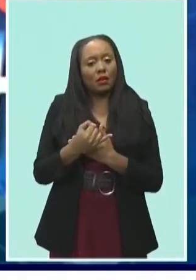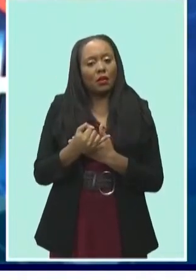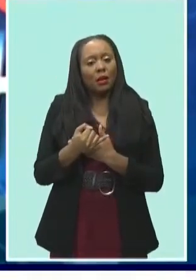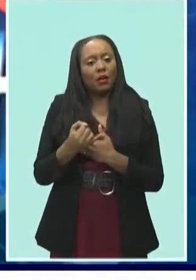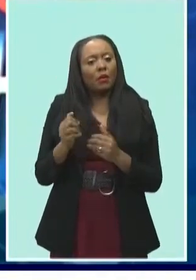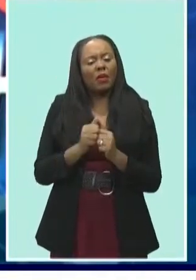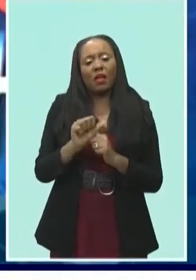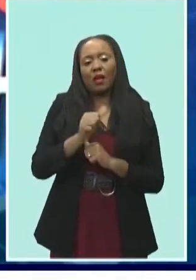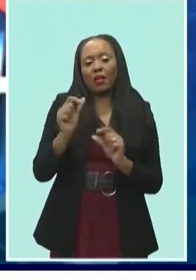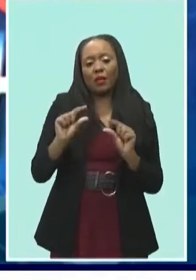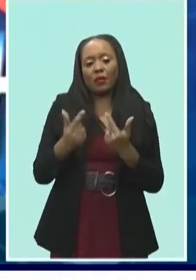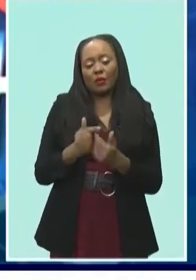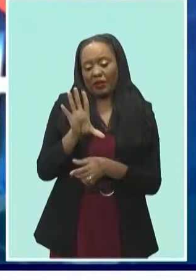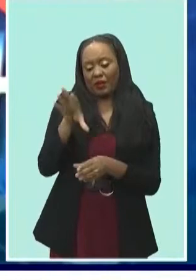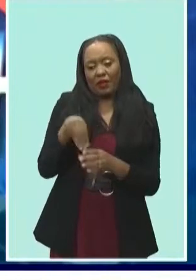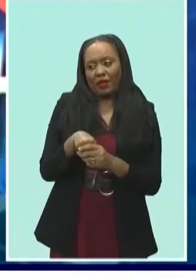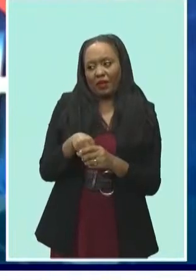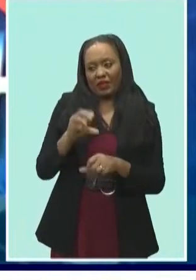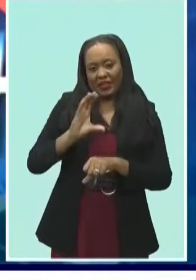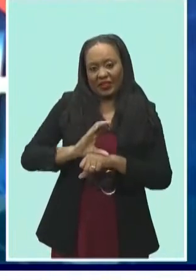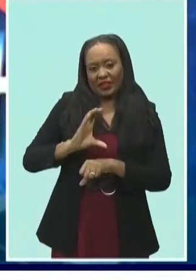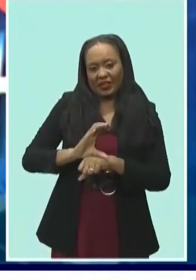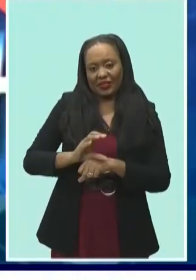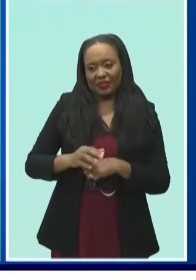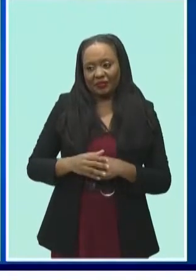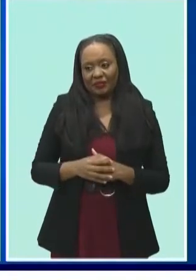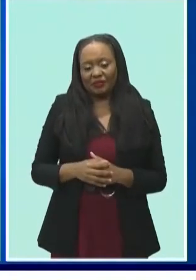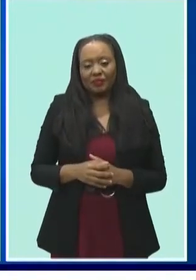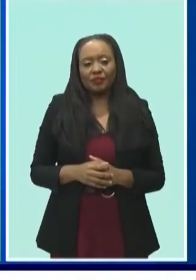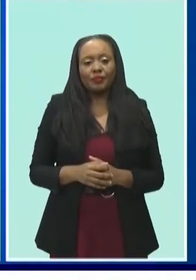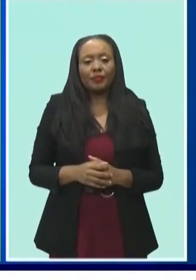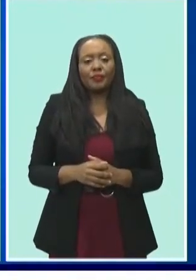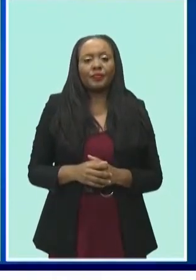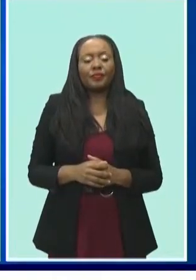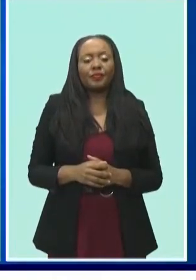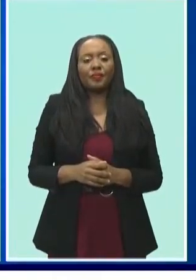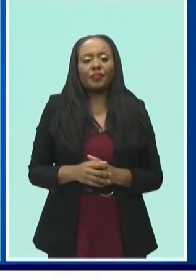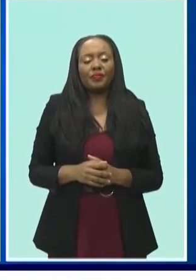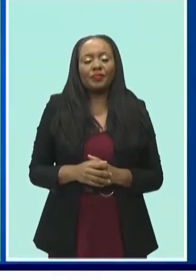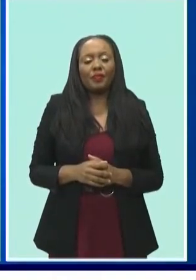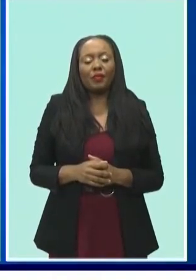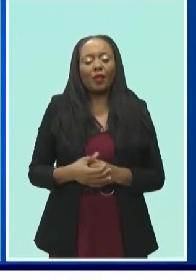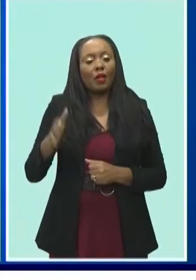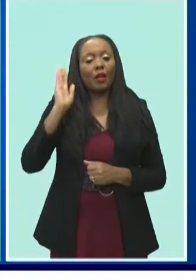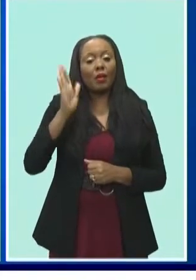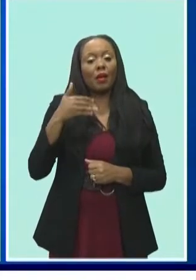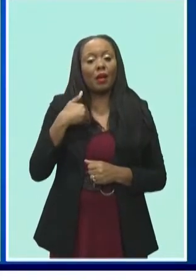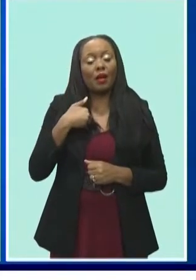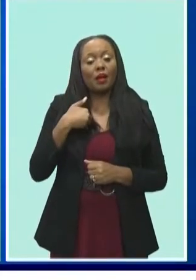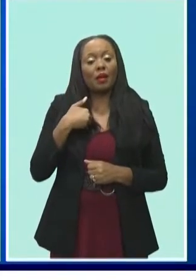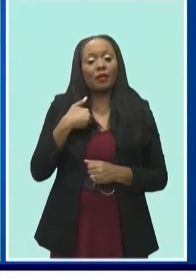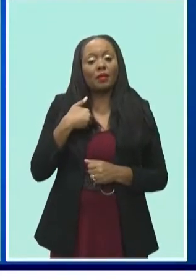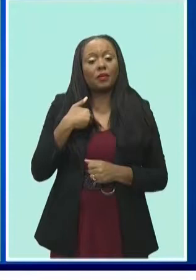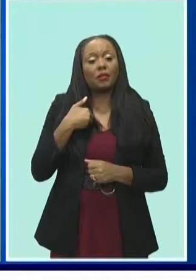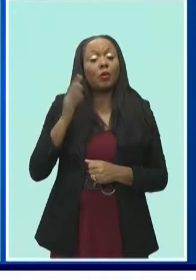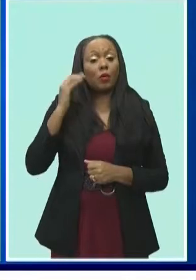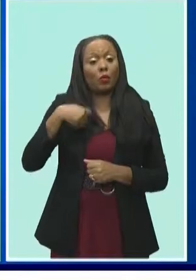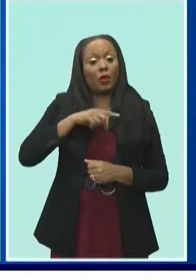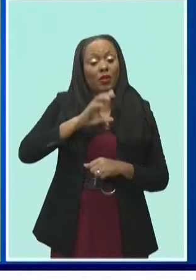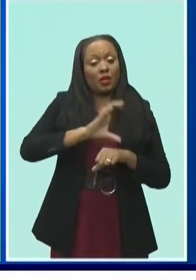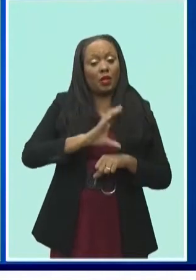along with other groups within the church. They will join together with the Youth Commission of our diocese as well as the Family